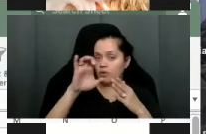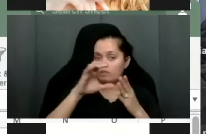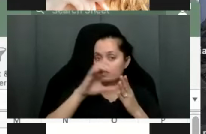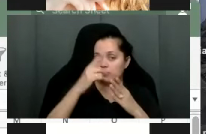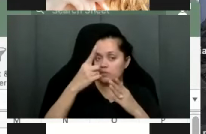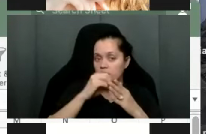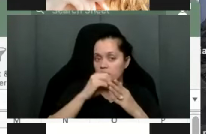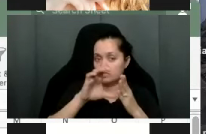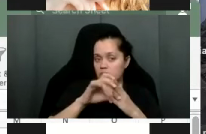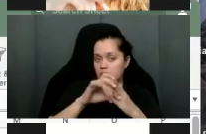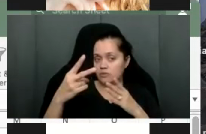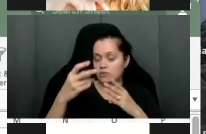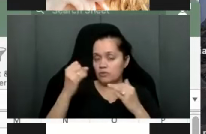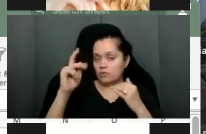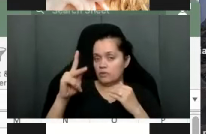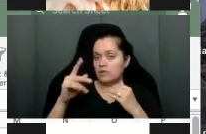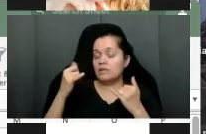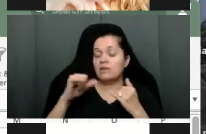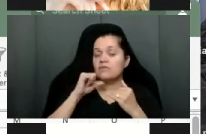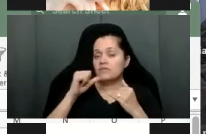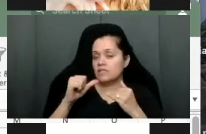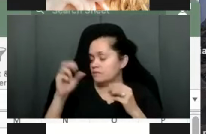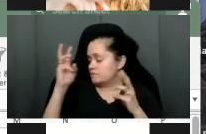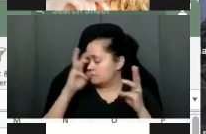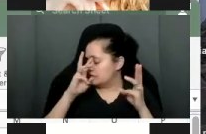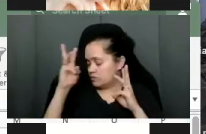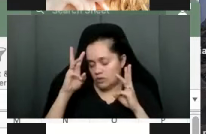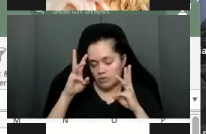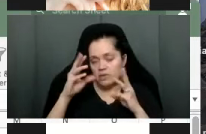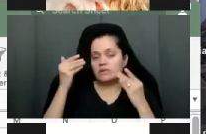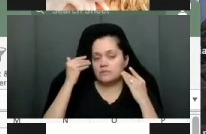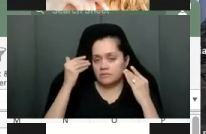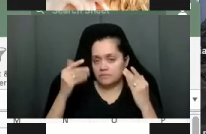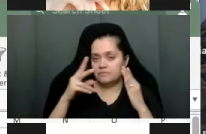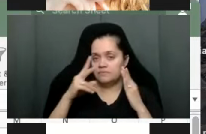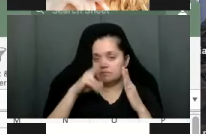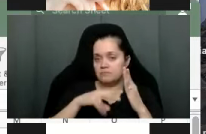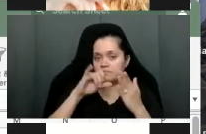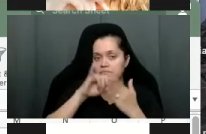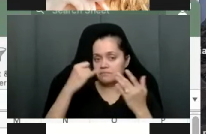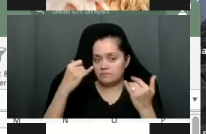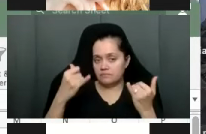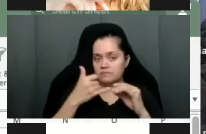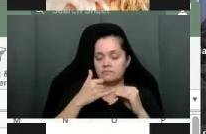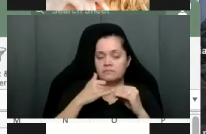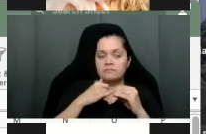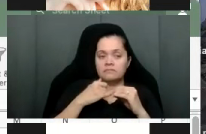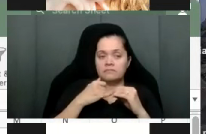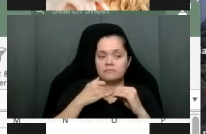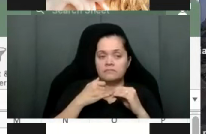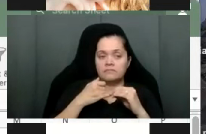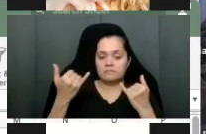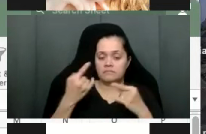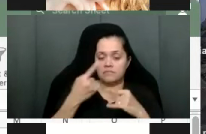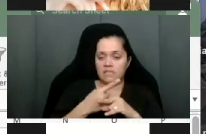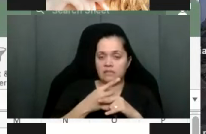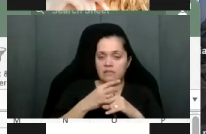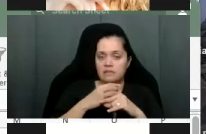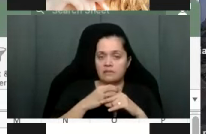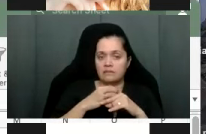2. Okay, if you didn't, no worries, just go ahead and do those readings now. Today